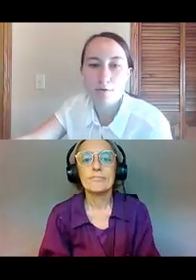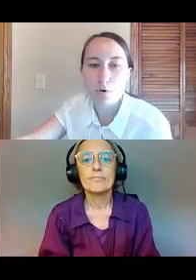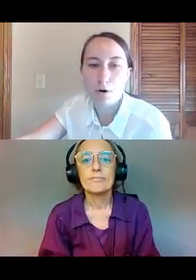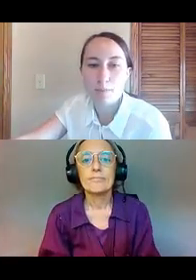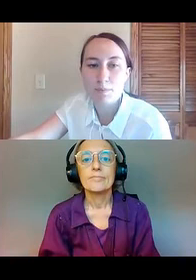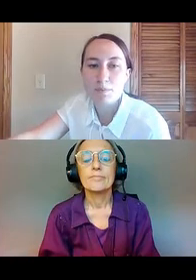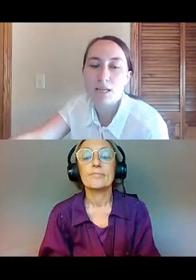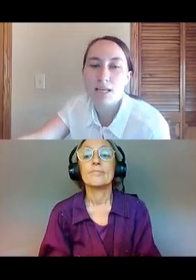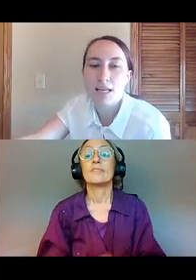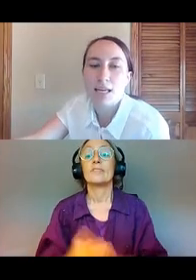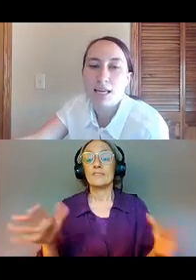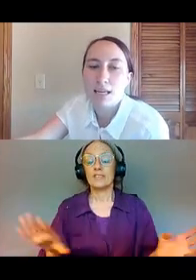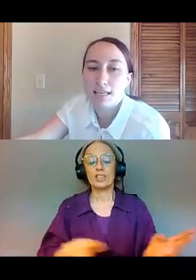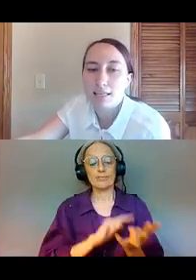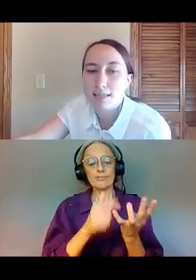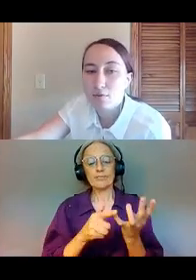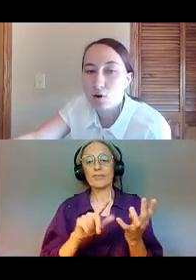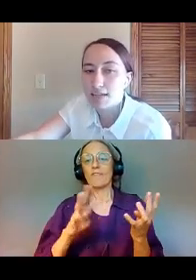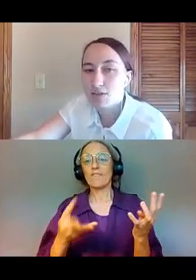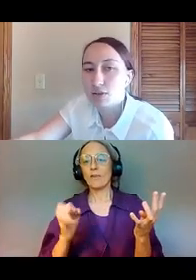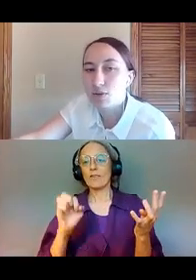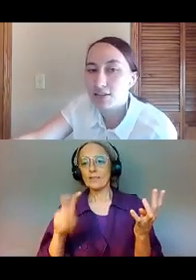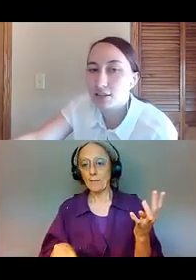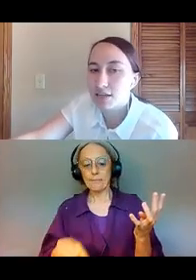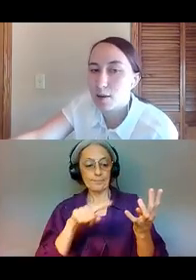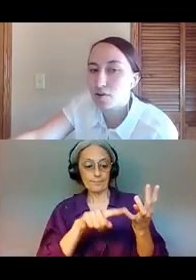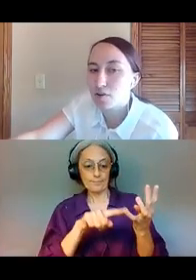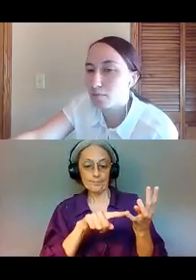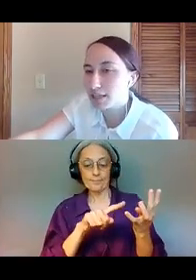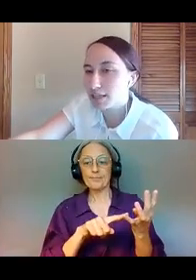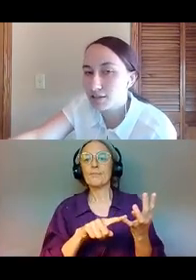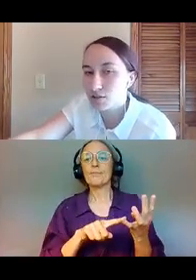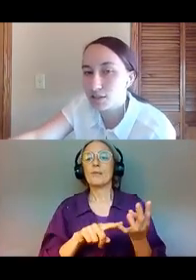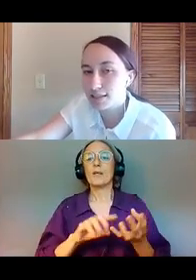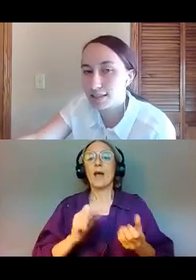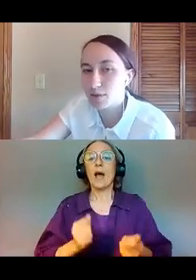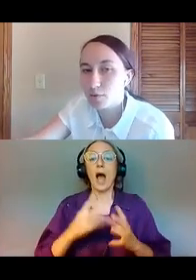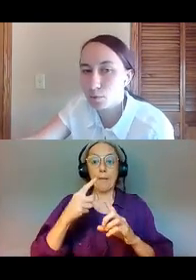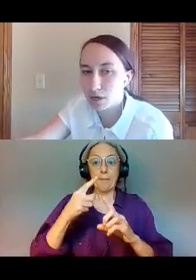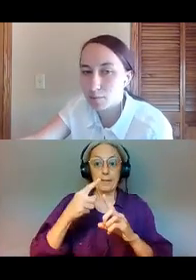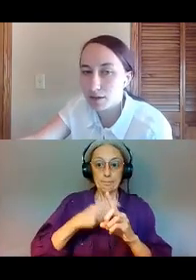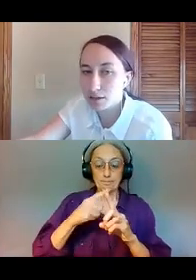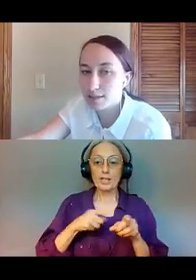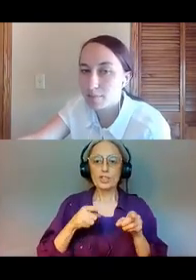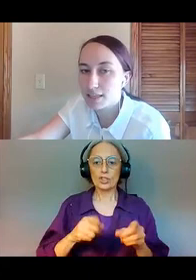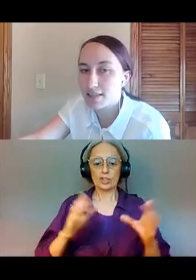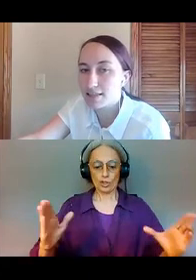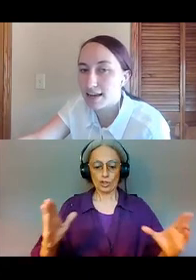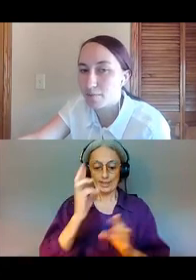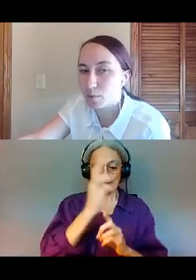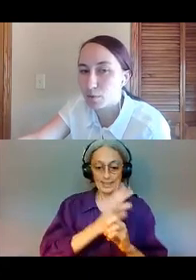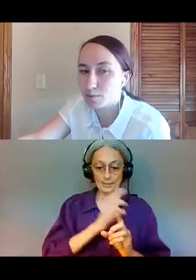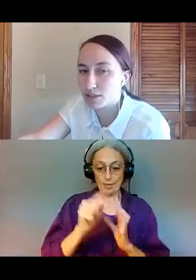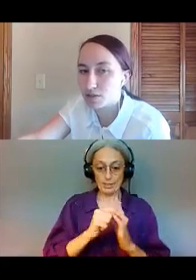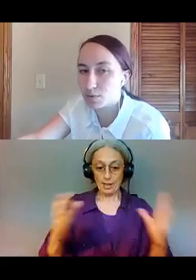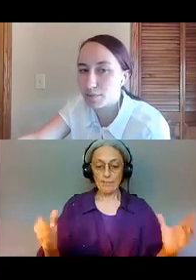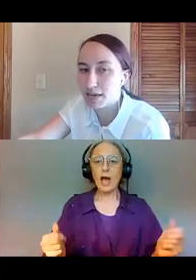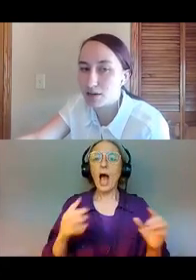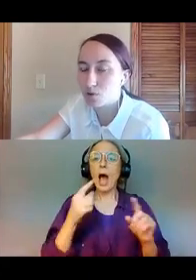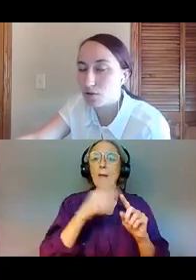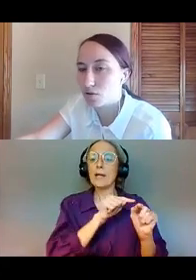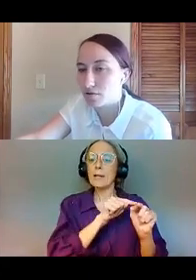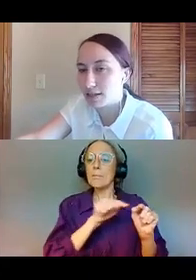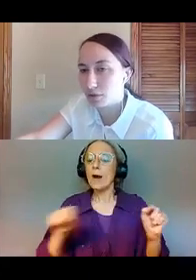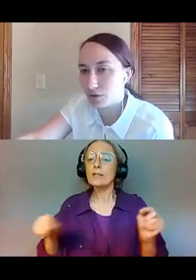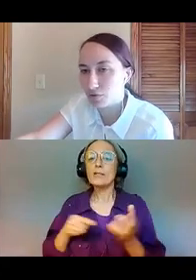to step 4. Step 4 asks you to enter the number of months during the 6-month reporting period that this staff member's position was